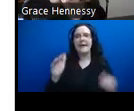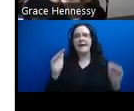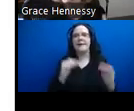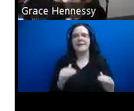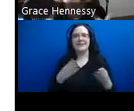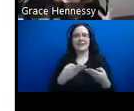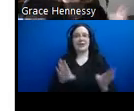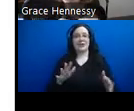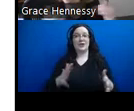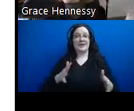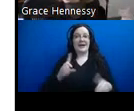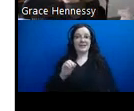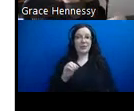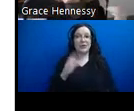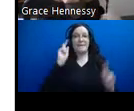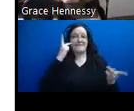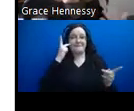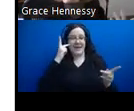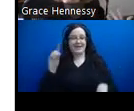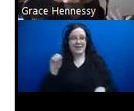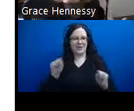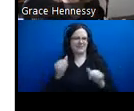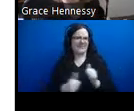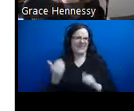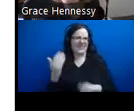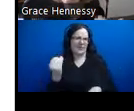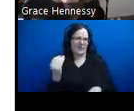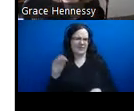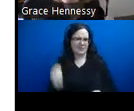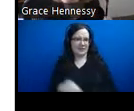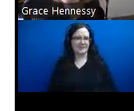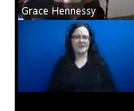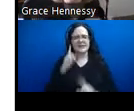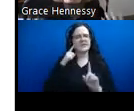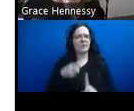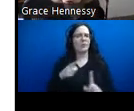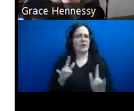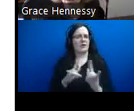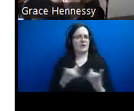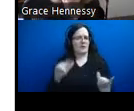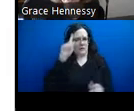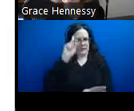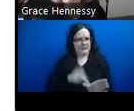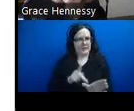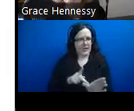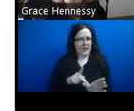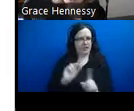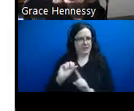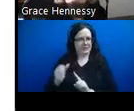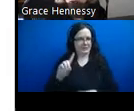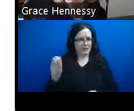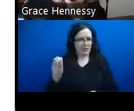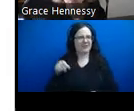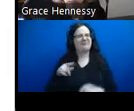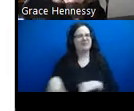panic disorder. So just wanted to, kind of lay the groundwork that co-occurring disorders, psychiatric conditions are very common in individuals